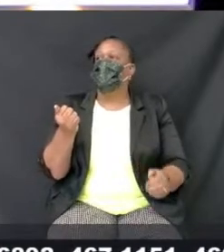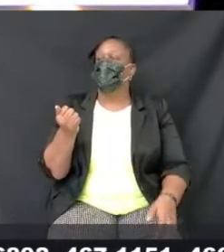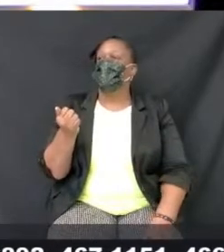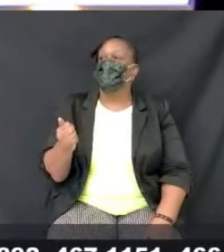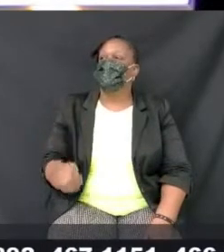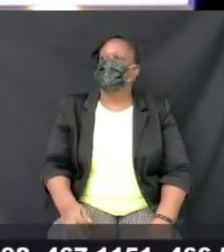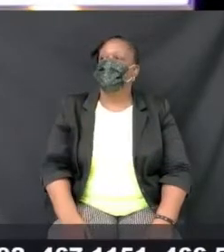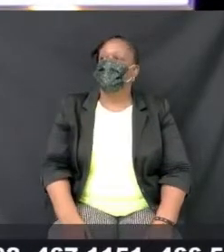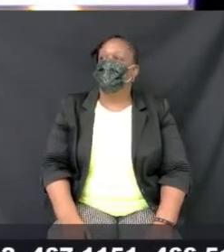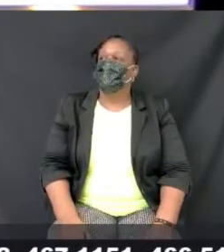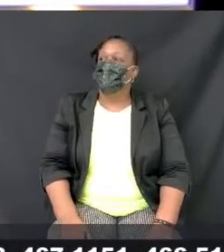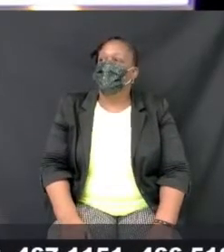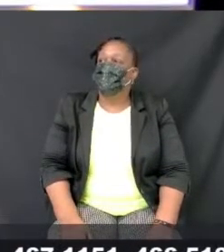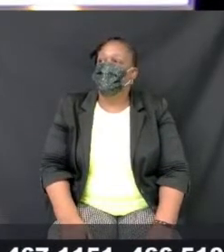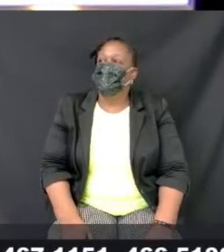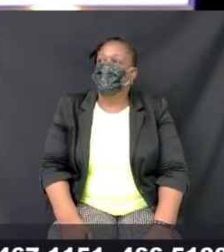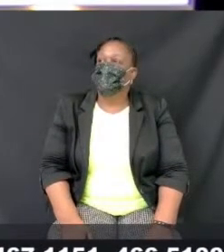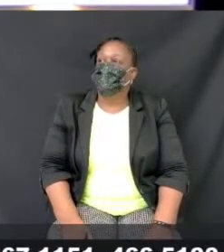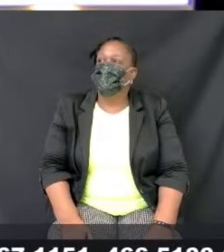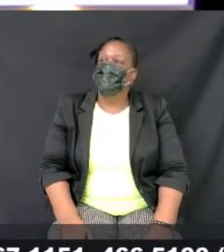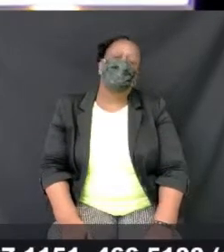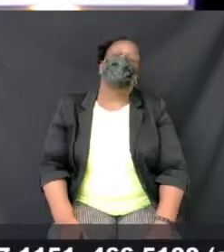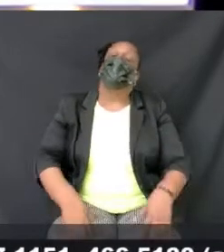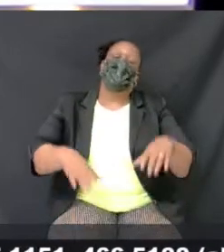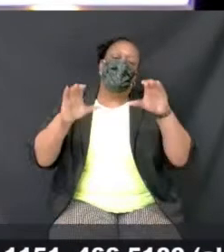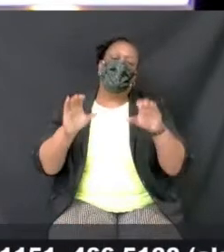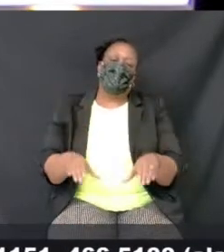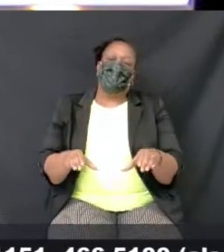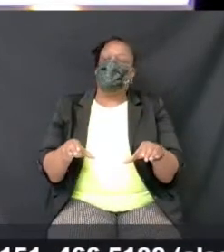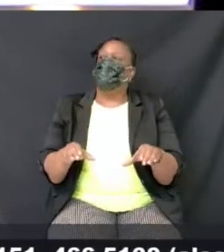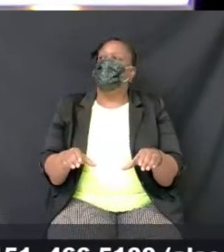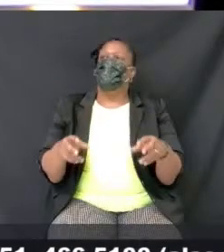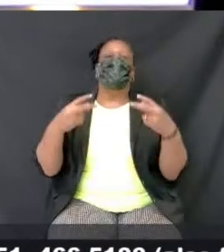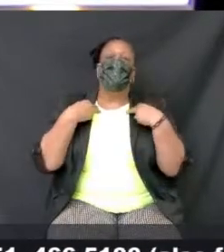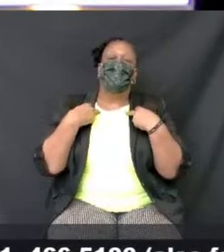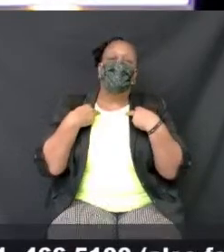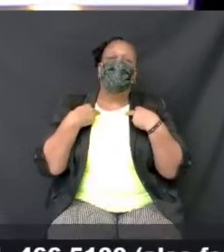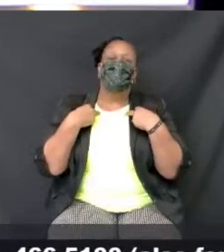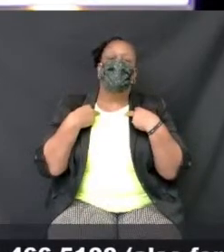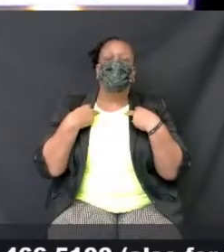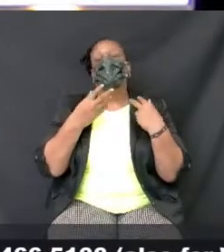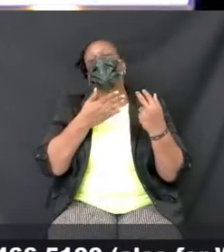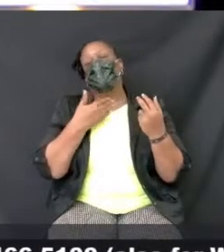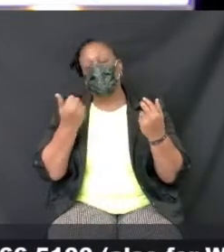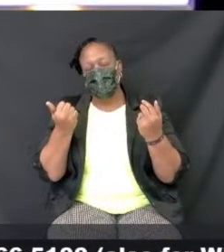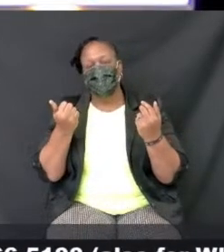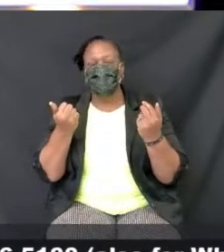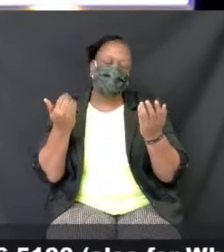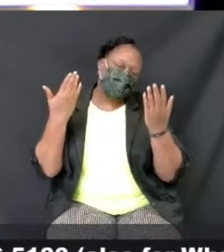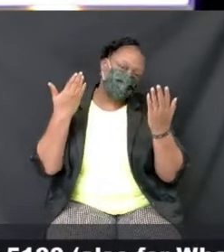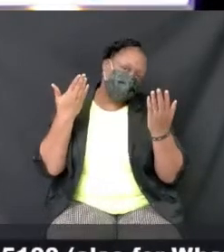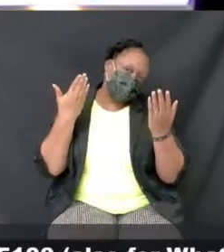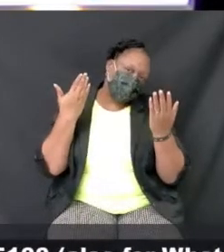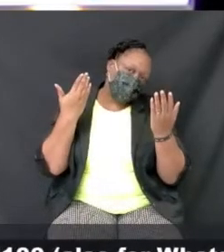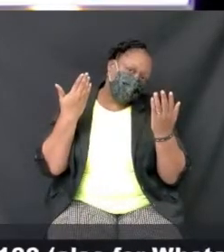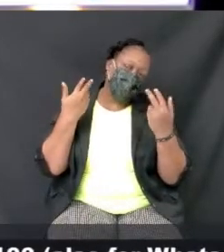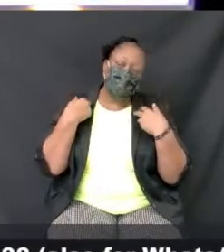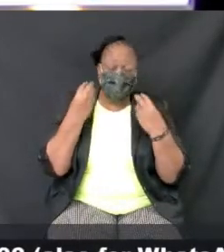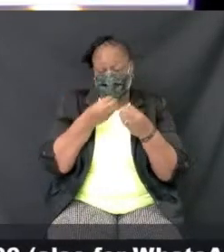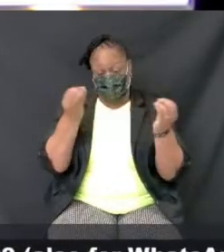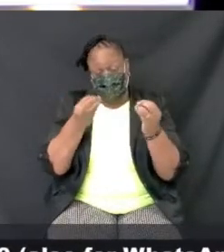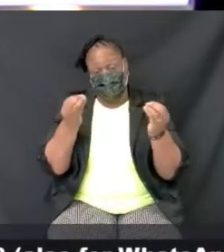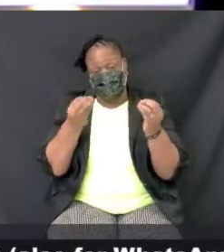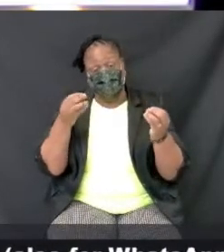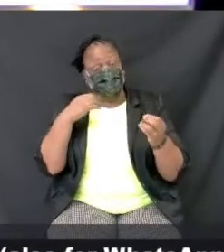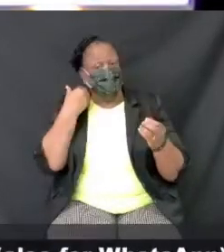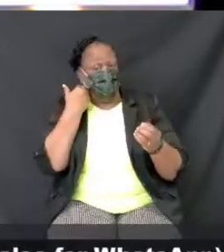have COVID-19 and be asymptomatic. And so if you're asymptomatic, there's no way you can determine whether or not this person has or has